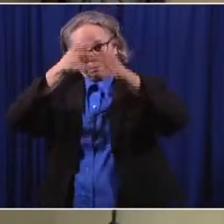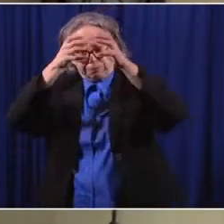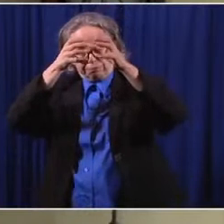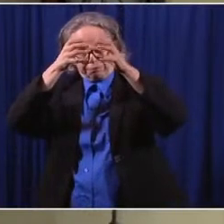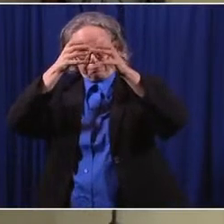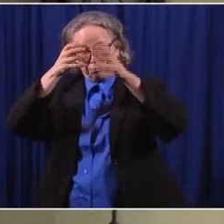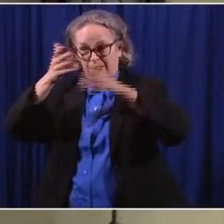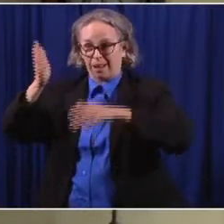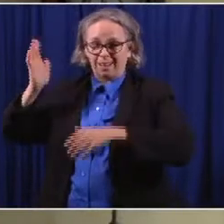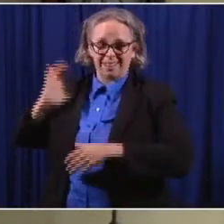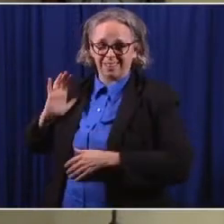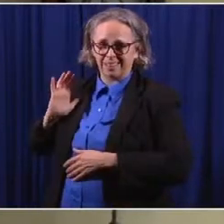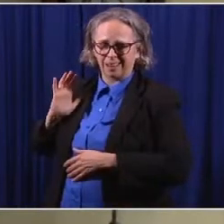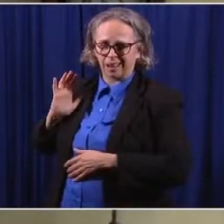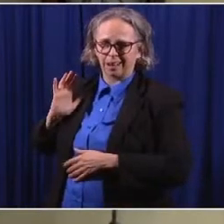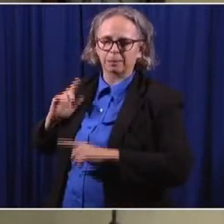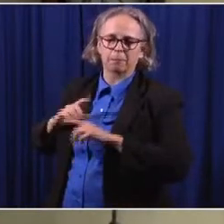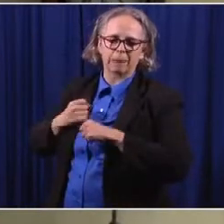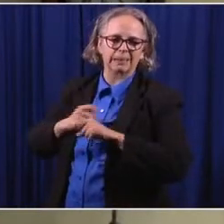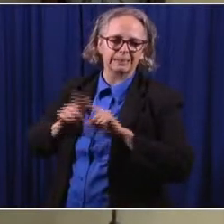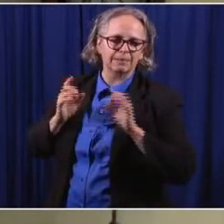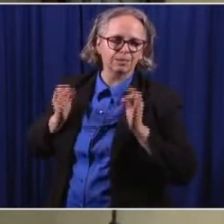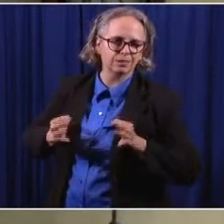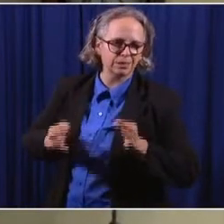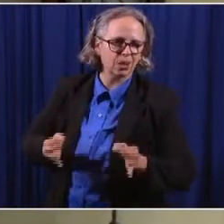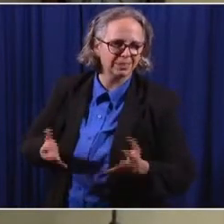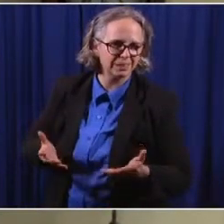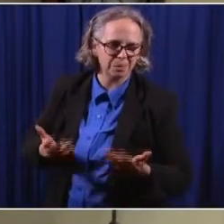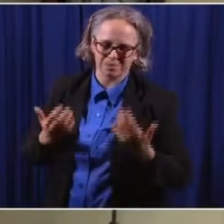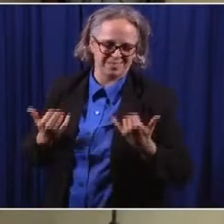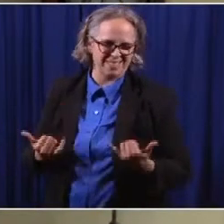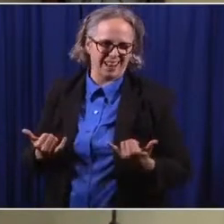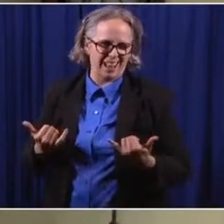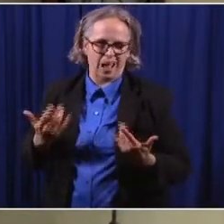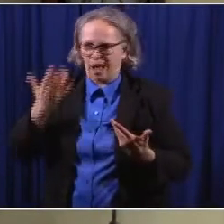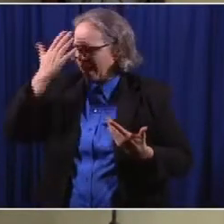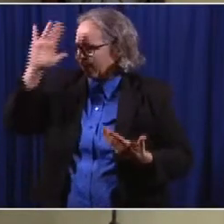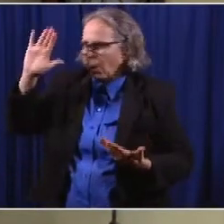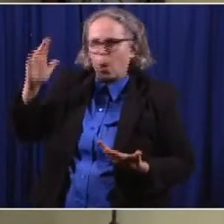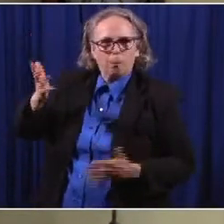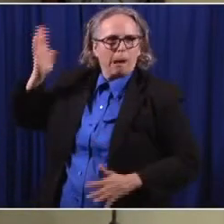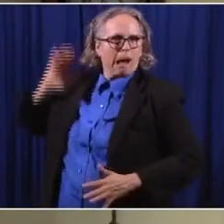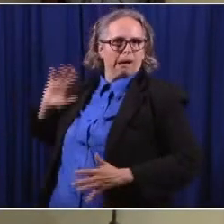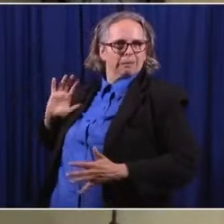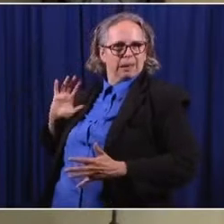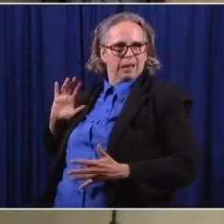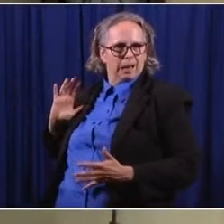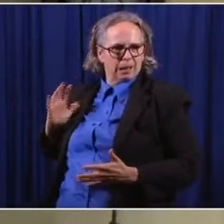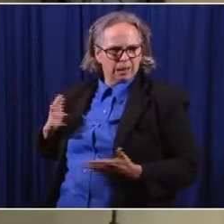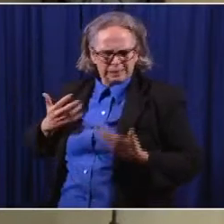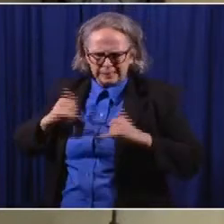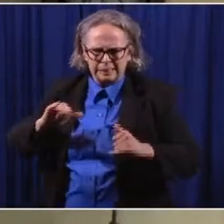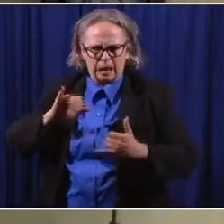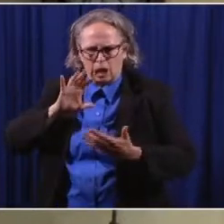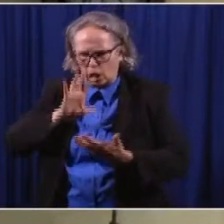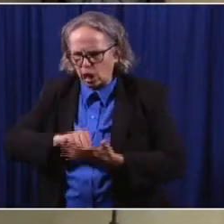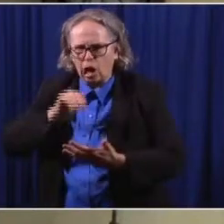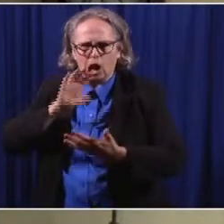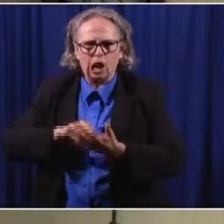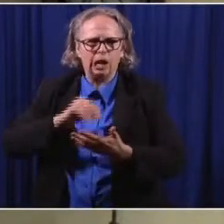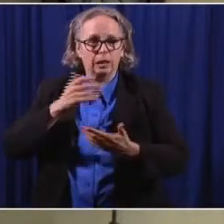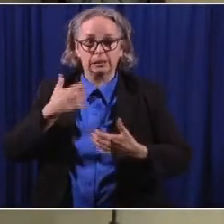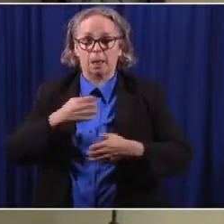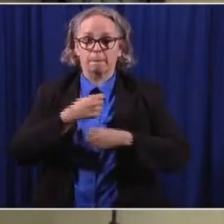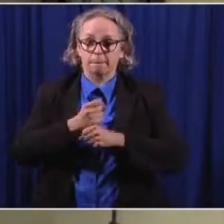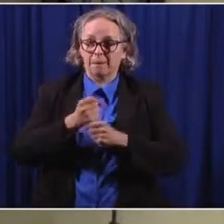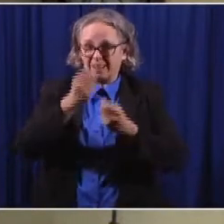too. But we did not. So we're trying to call it like we see it. We're going to continue to do that. And sometimes people don't